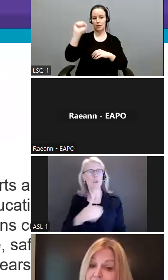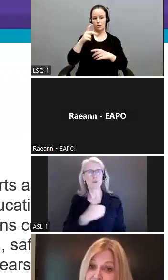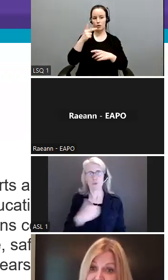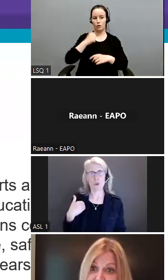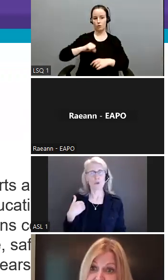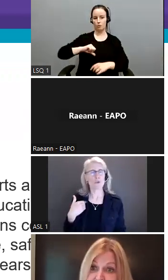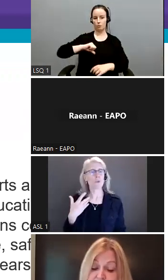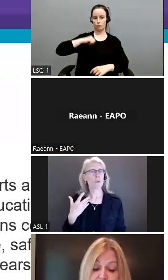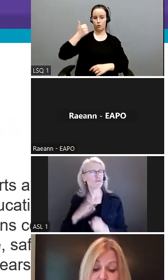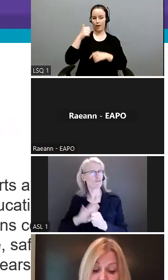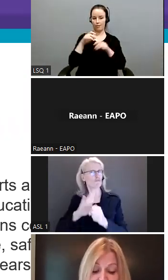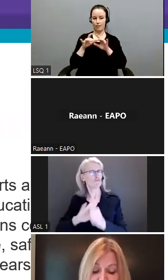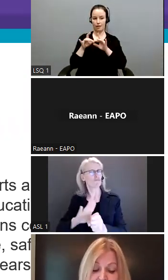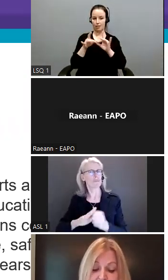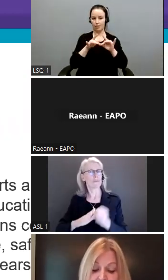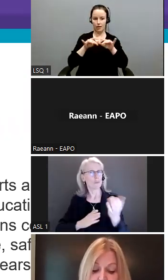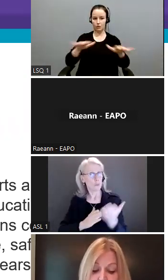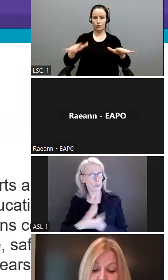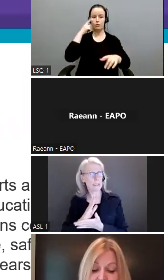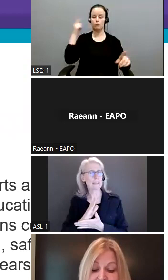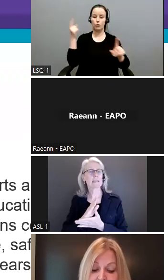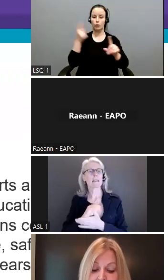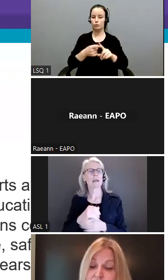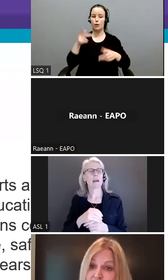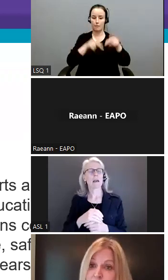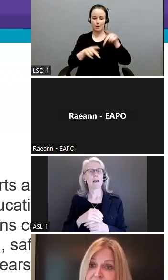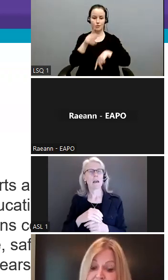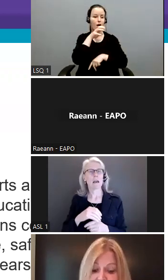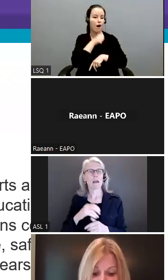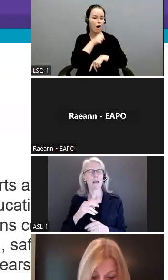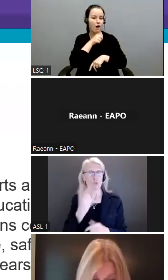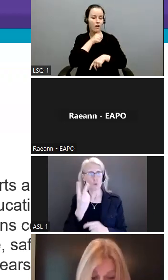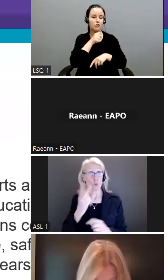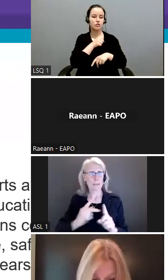and advocates for the rights of 2